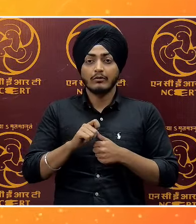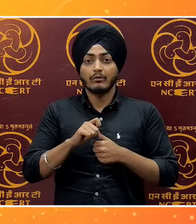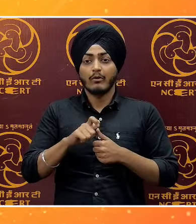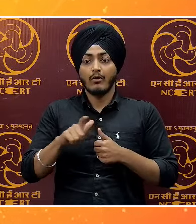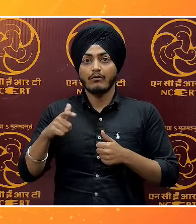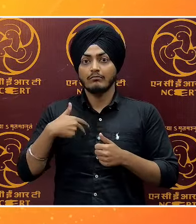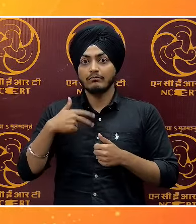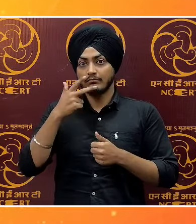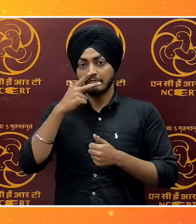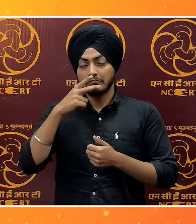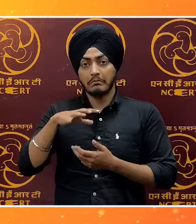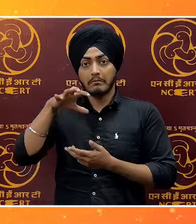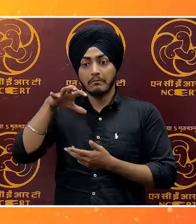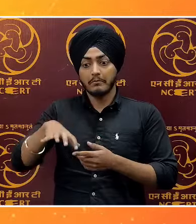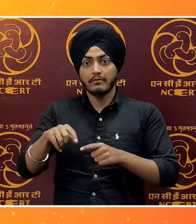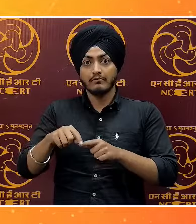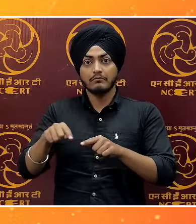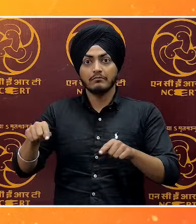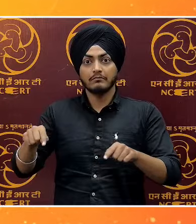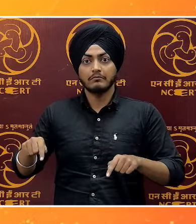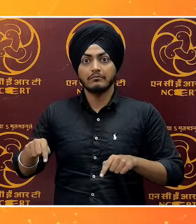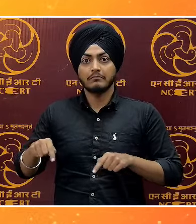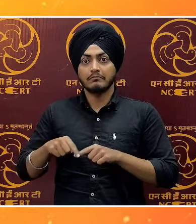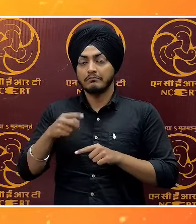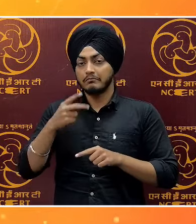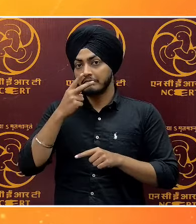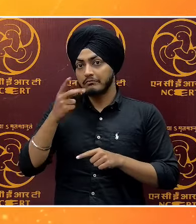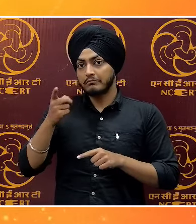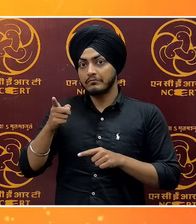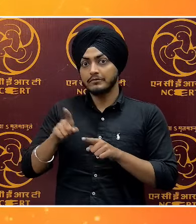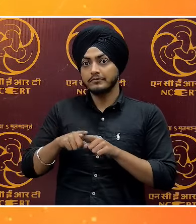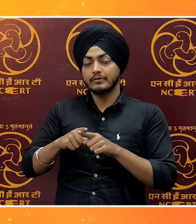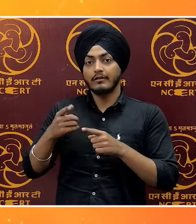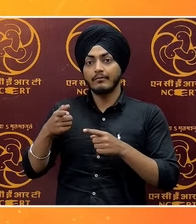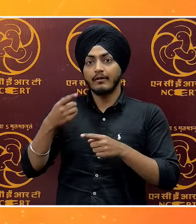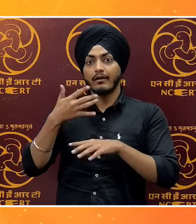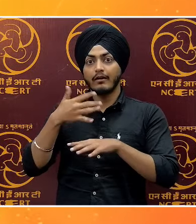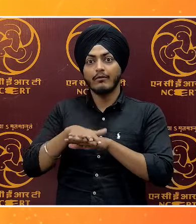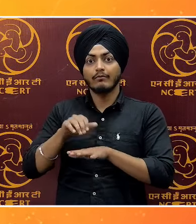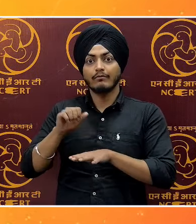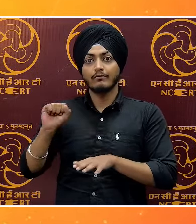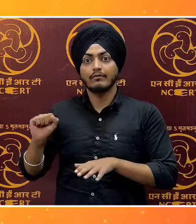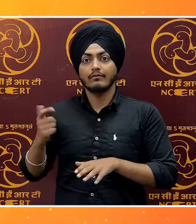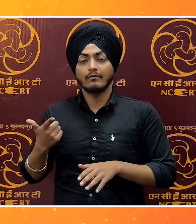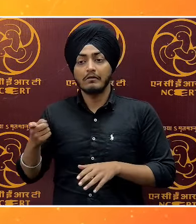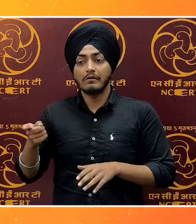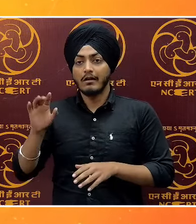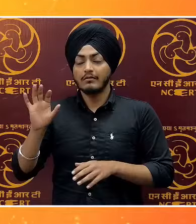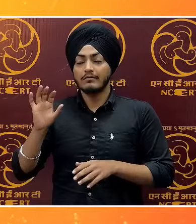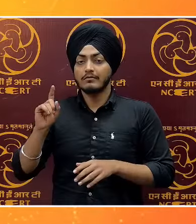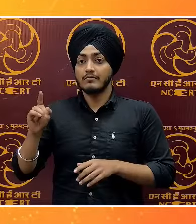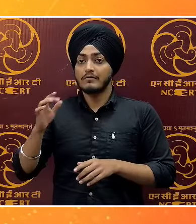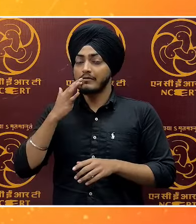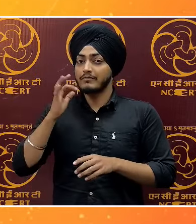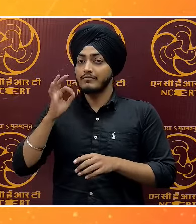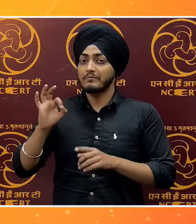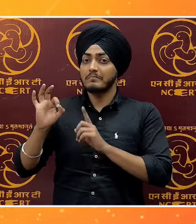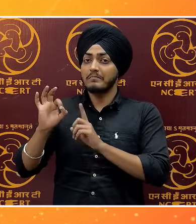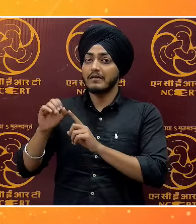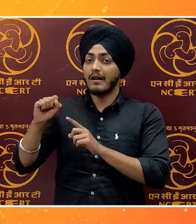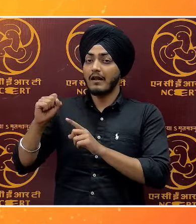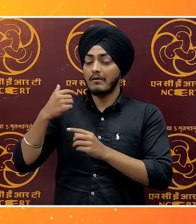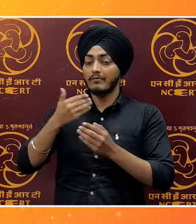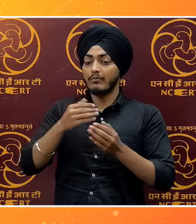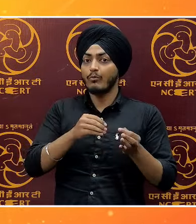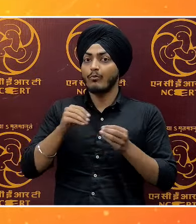in the studio, and it is very inclusive in nature. It has been made specifically by our guests. So what is this